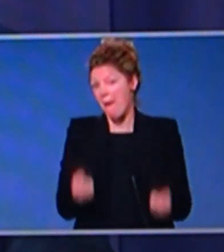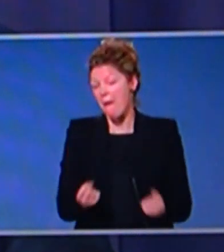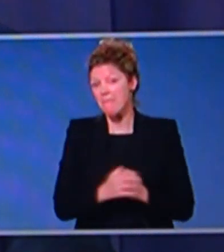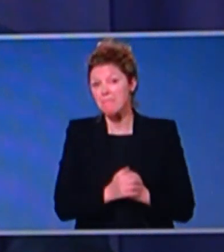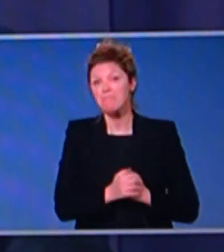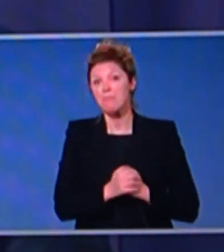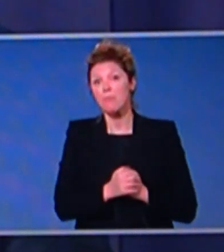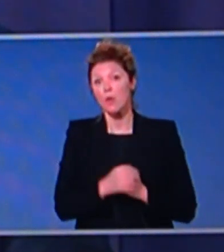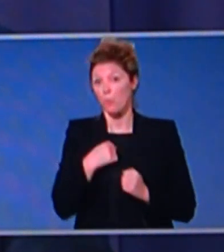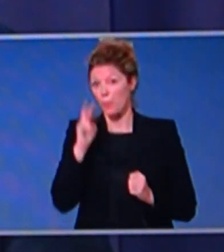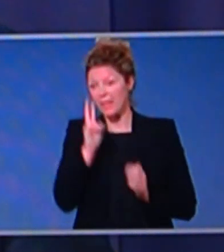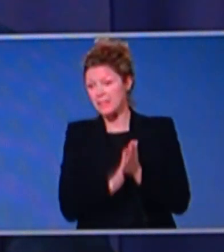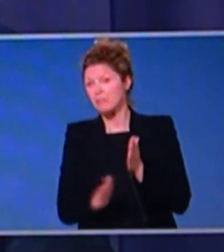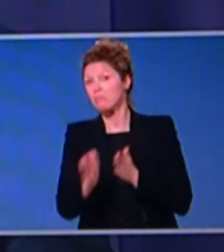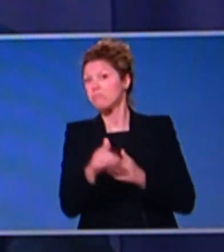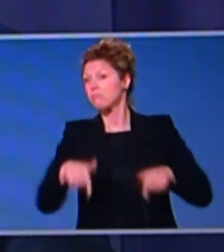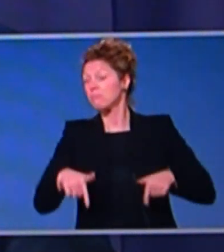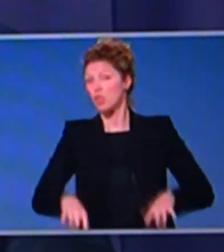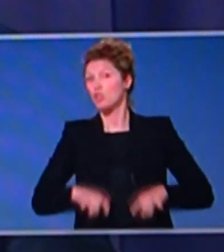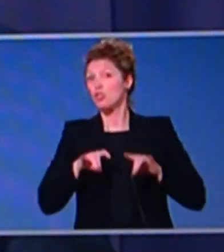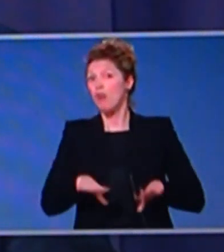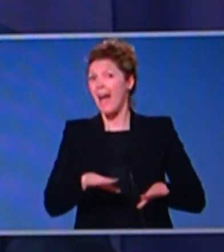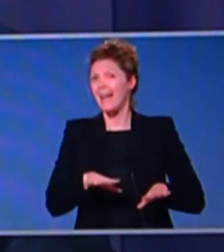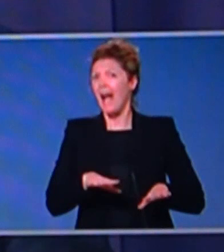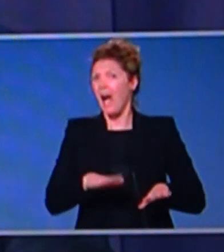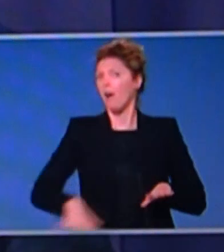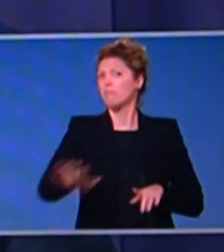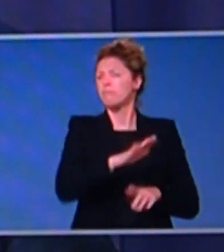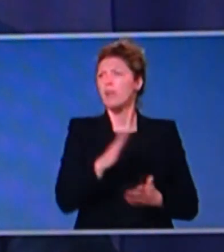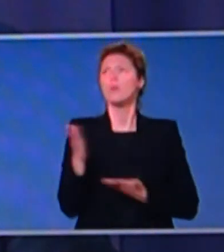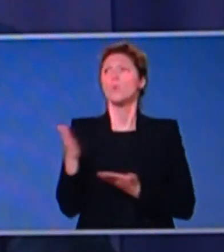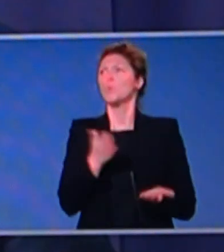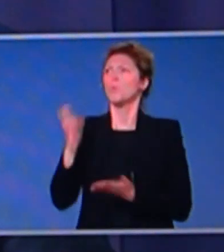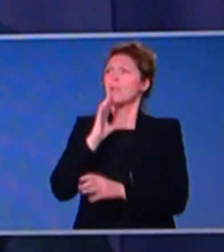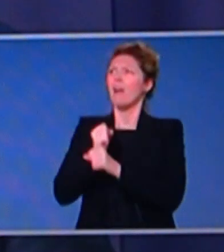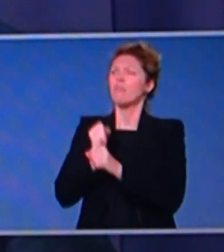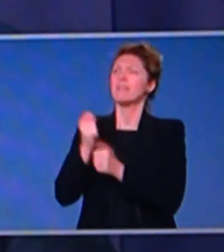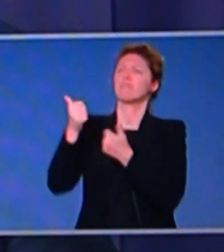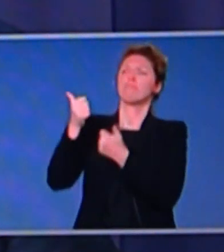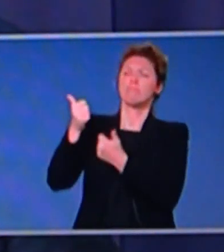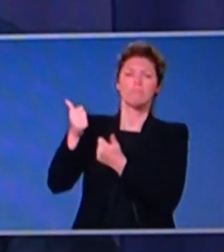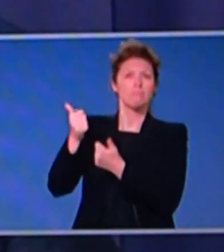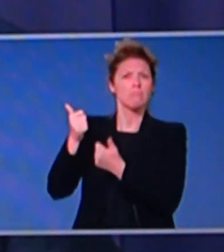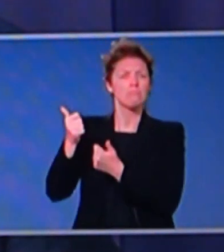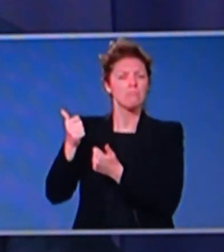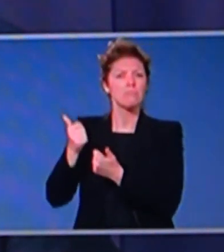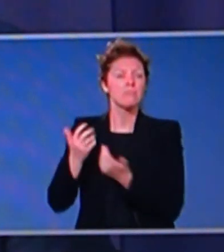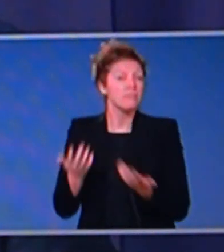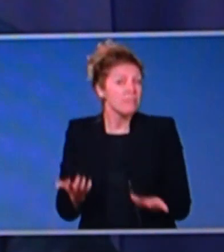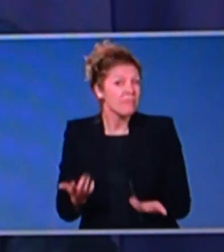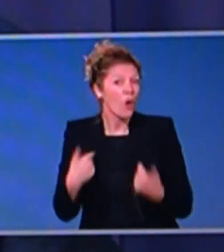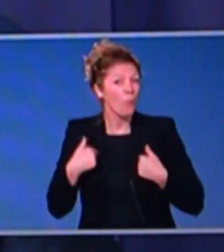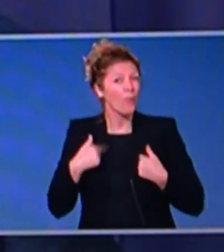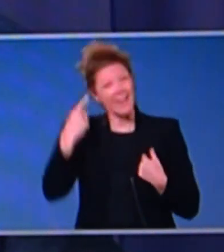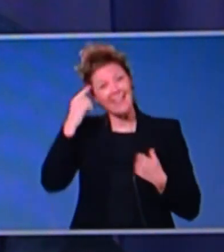showing, I think, the leadership through this crisis that Australians are seeking from the government. And importantly, we are focused